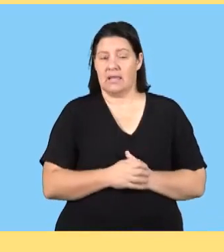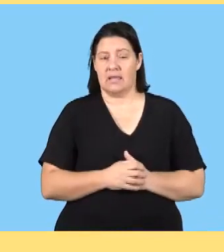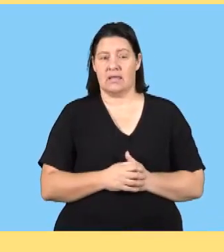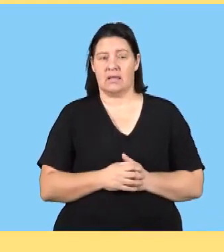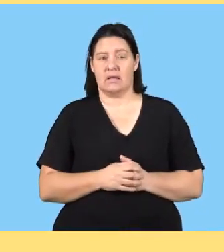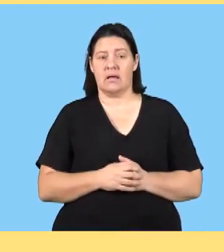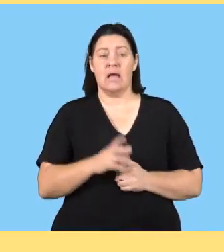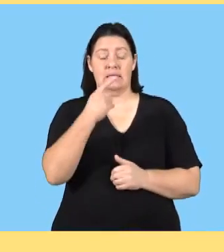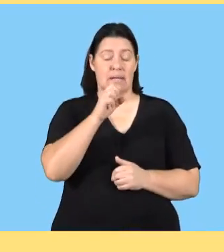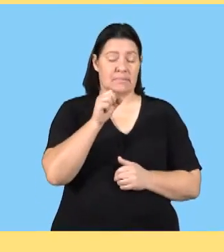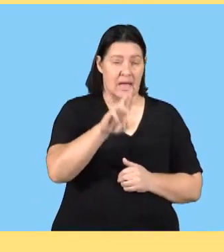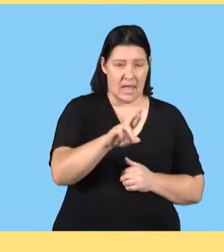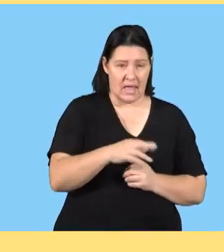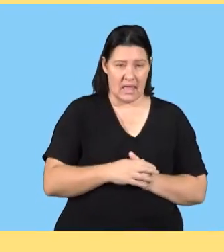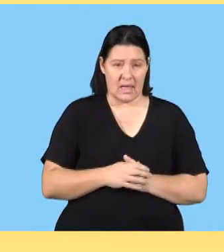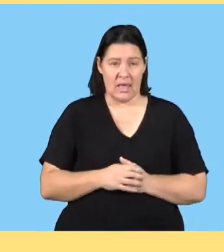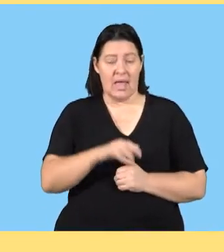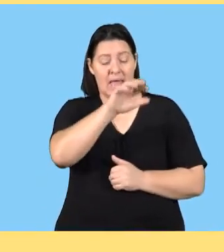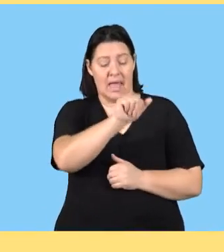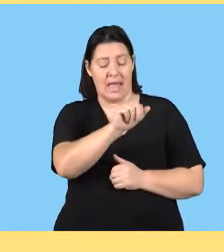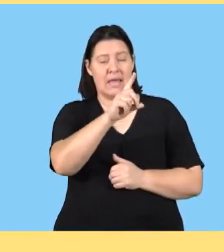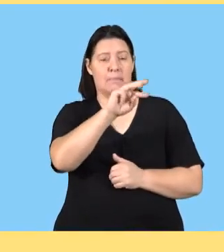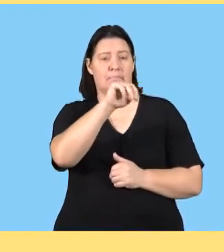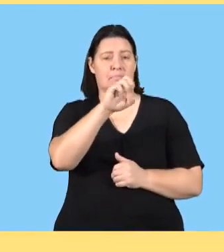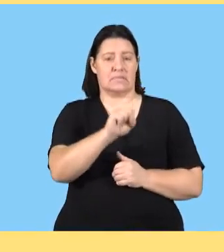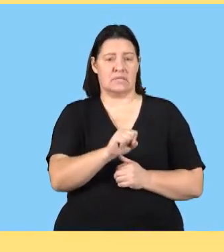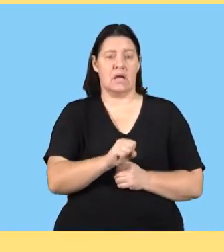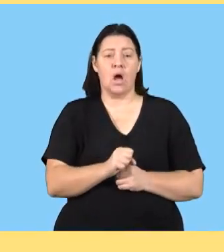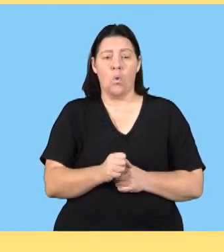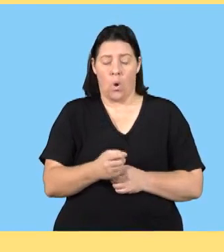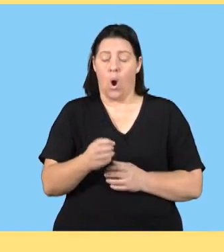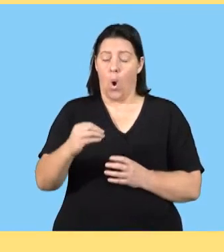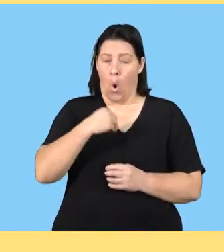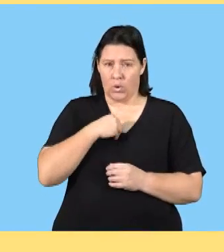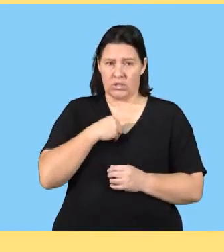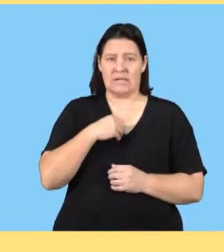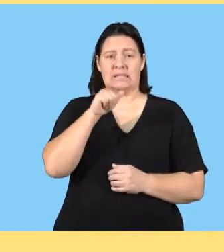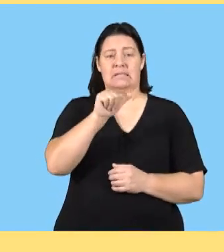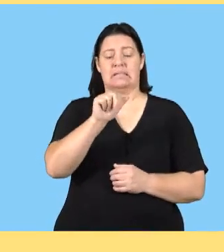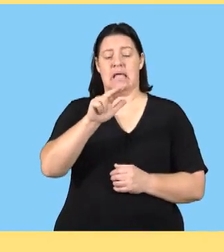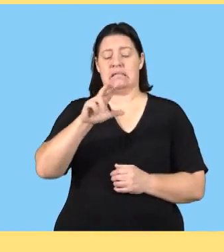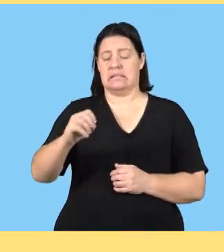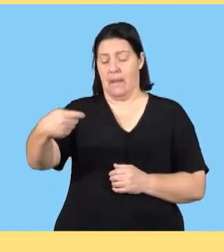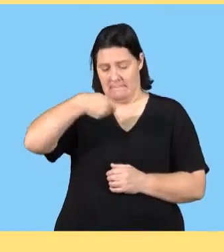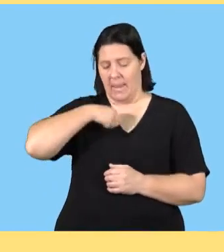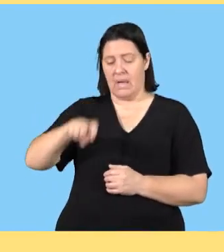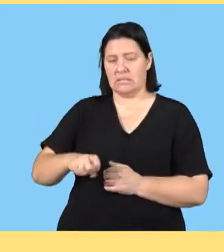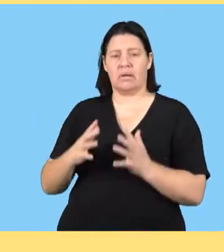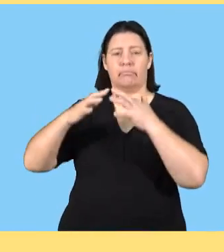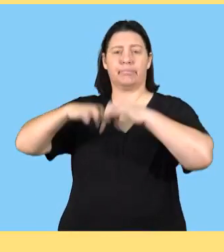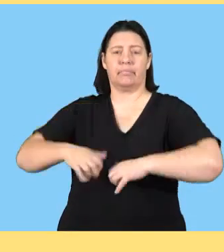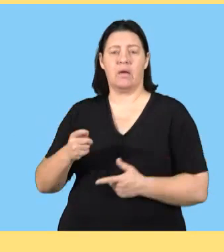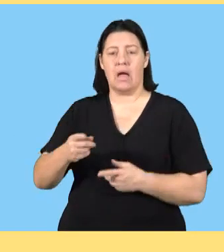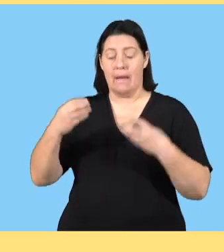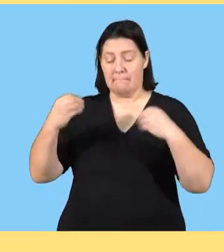it says, a debtor, A. Adams, who owed 680, was declared insolvent. His